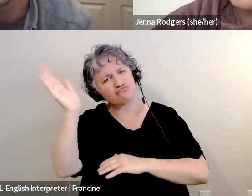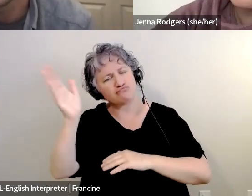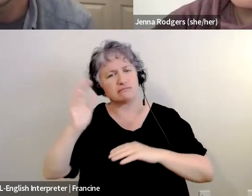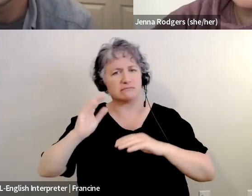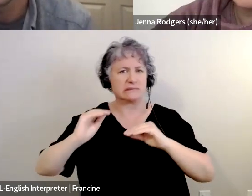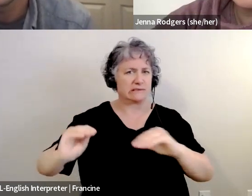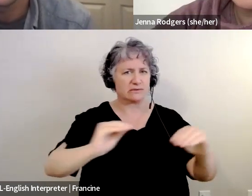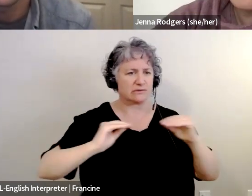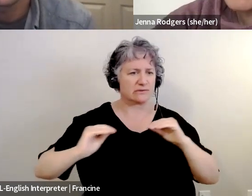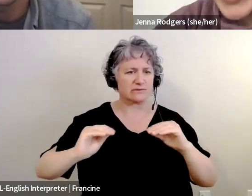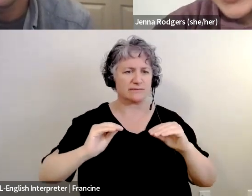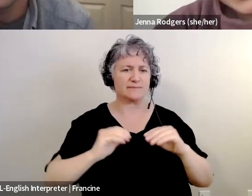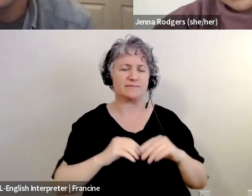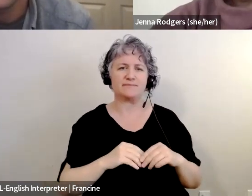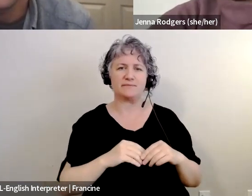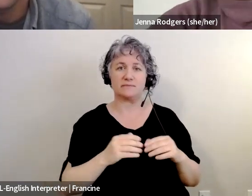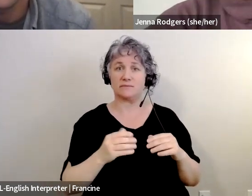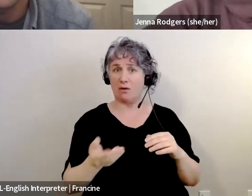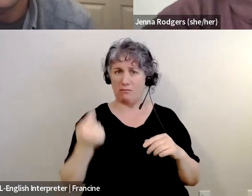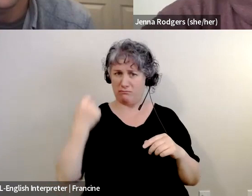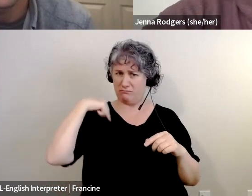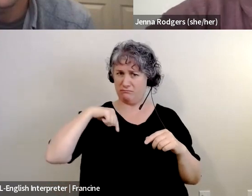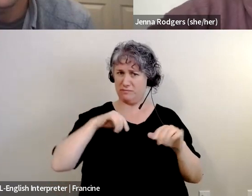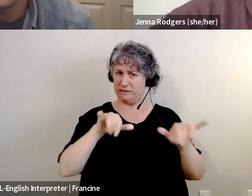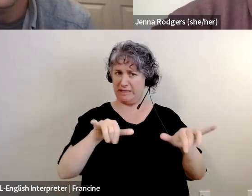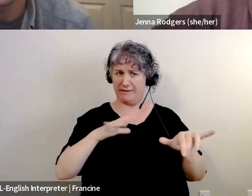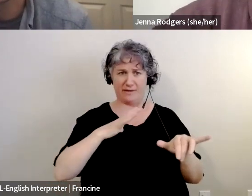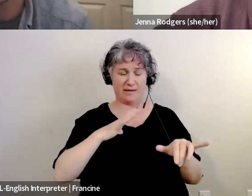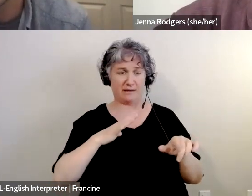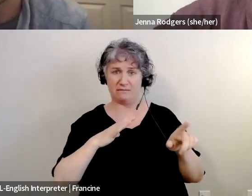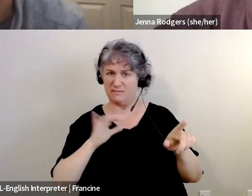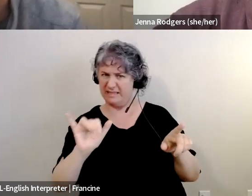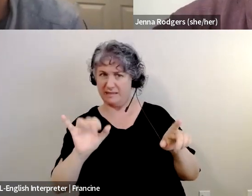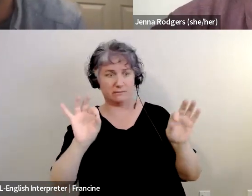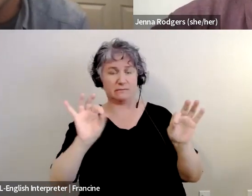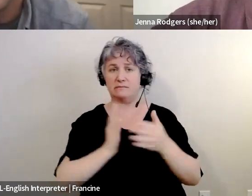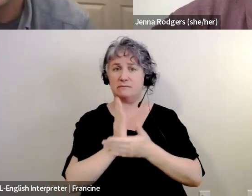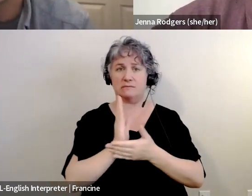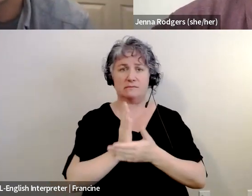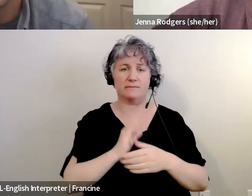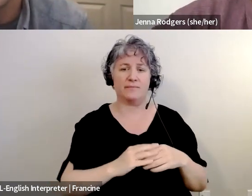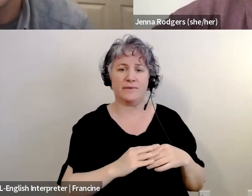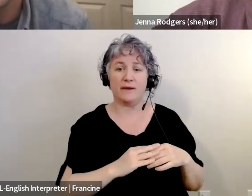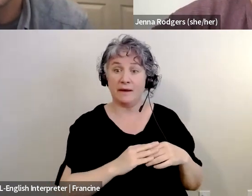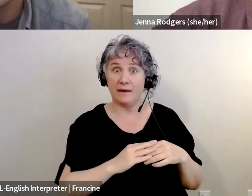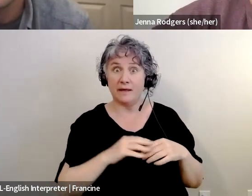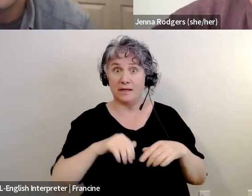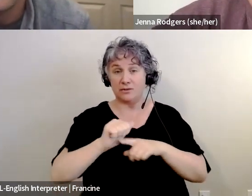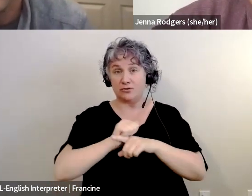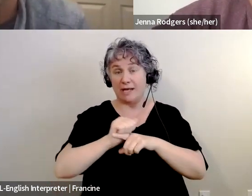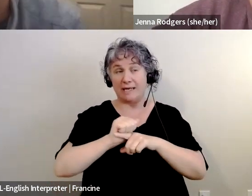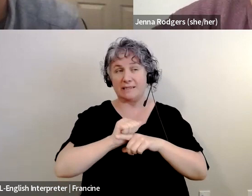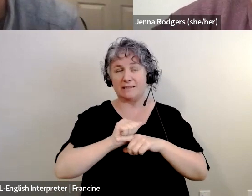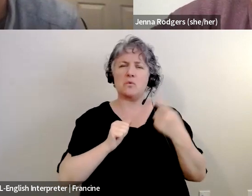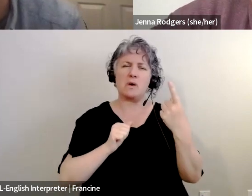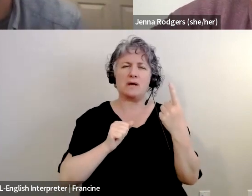So this, we can stay there. We can stay on that awareness slide for a second there. That's okay. So this training is only one